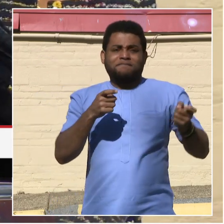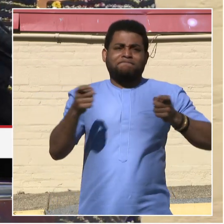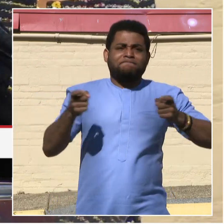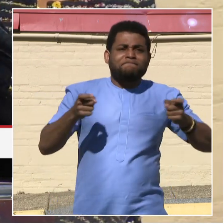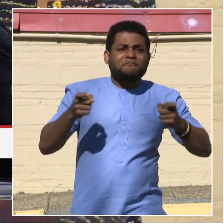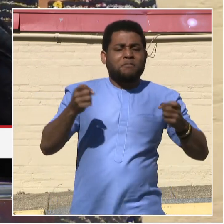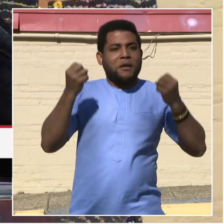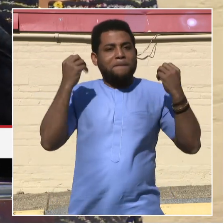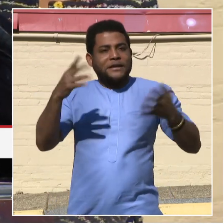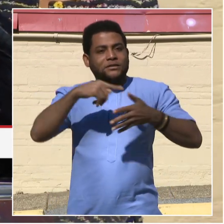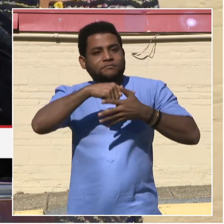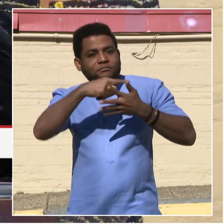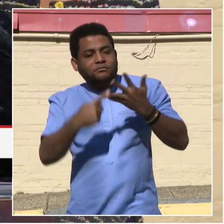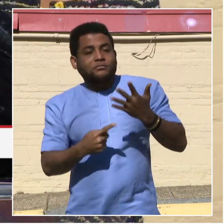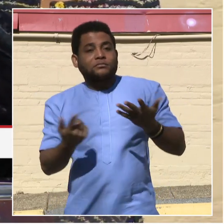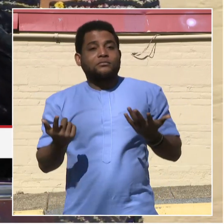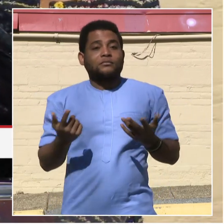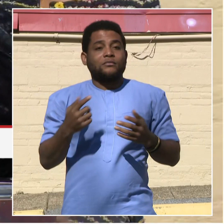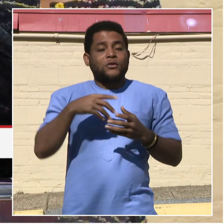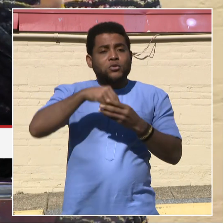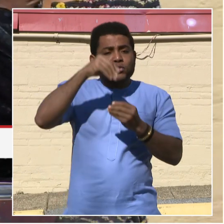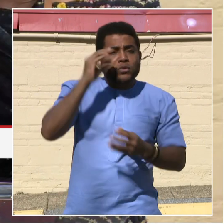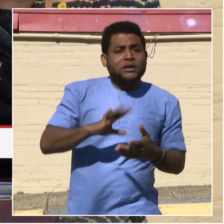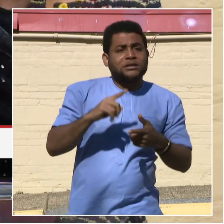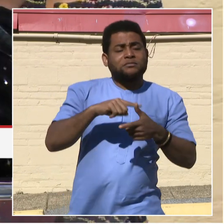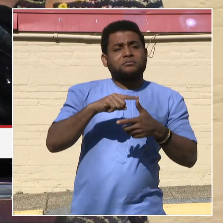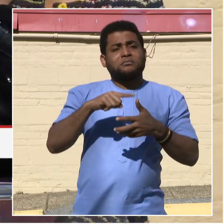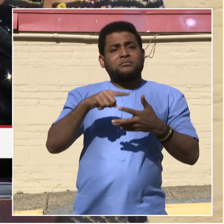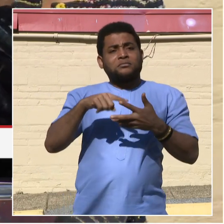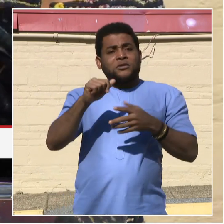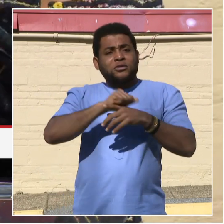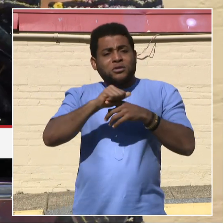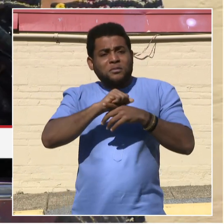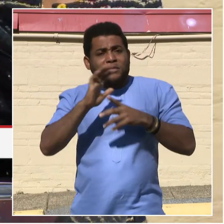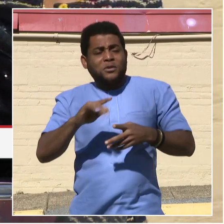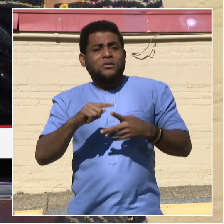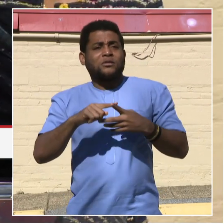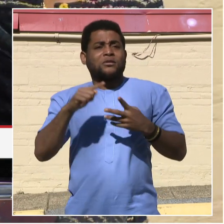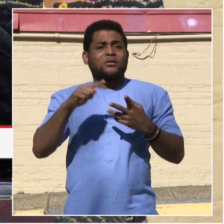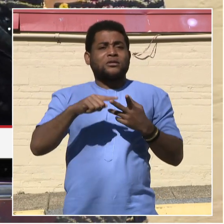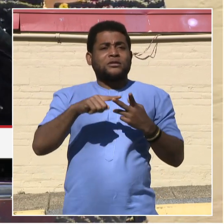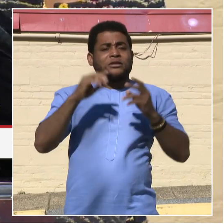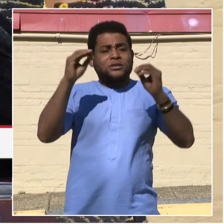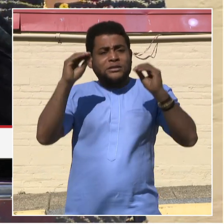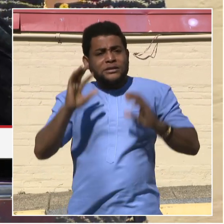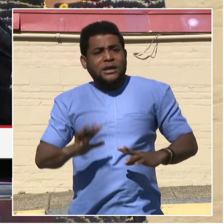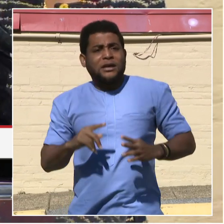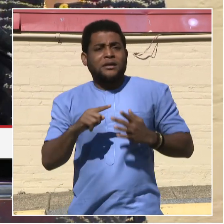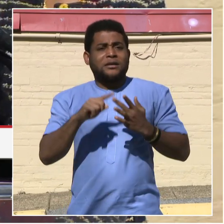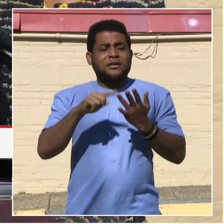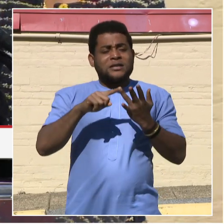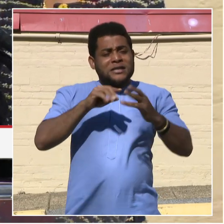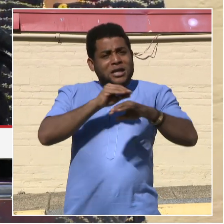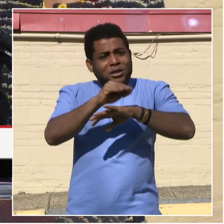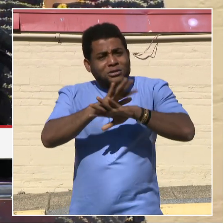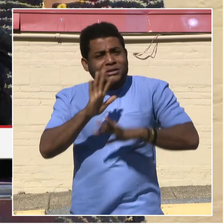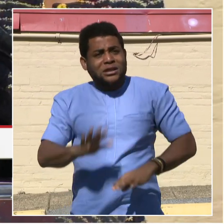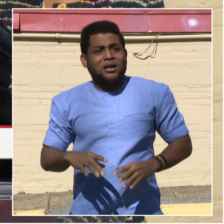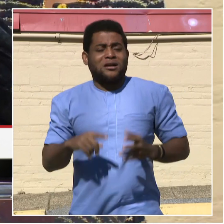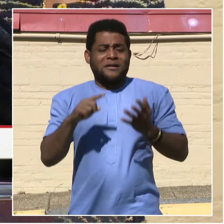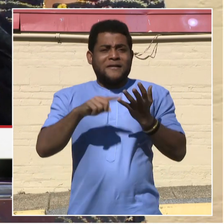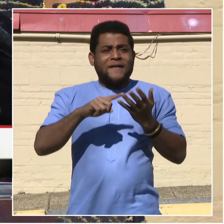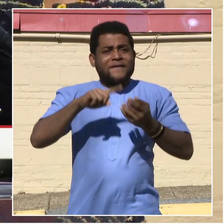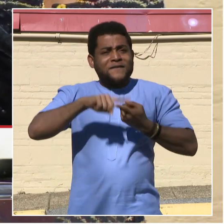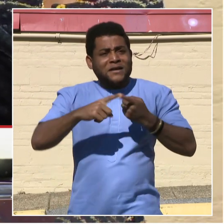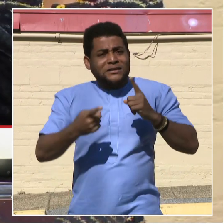student, shampoo assistant, mentor, teacher, counselor, friend, and artistic designer, all